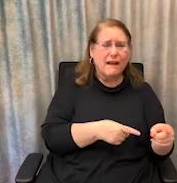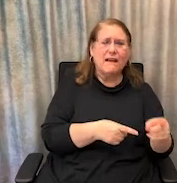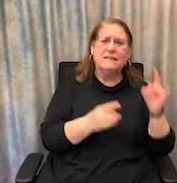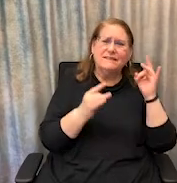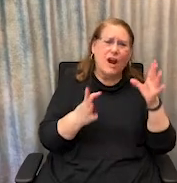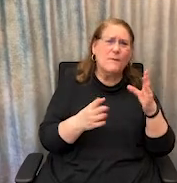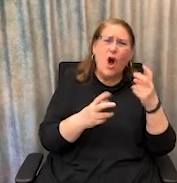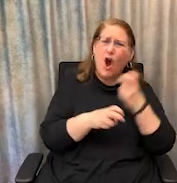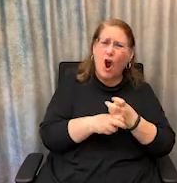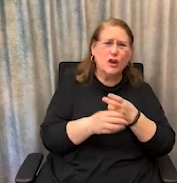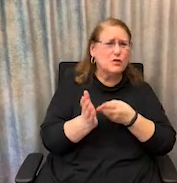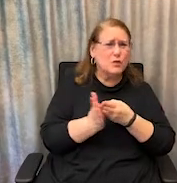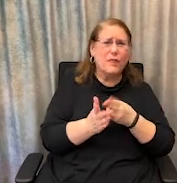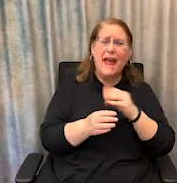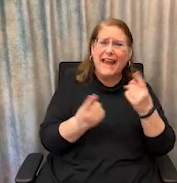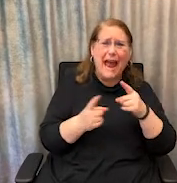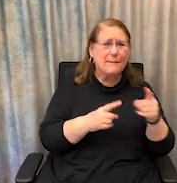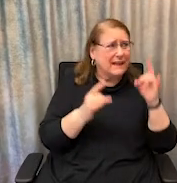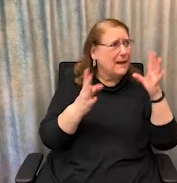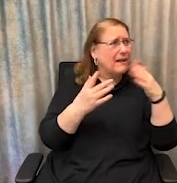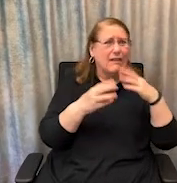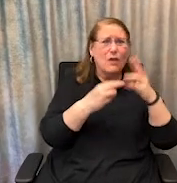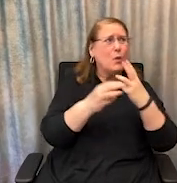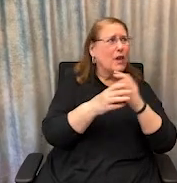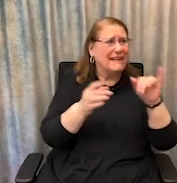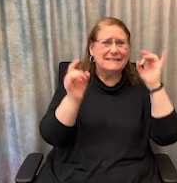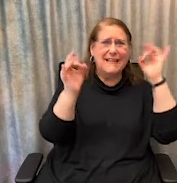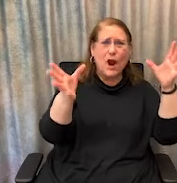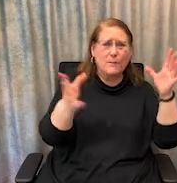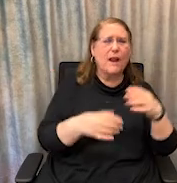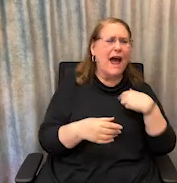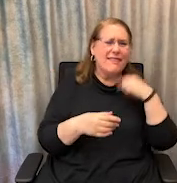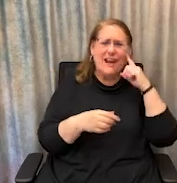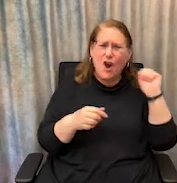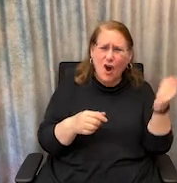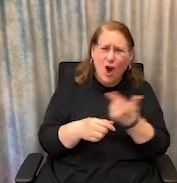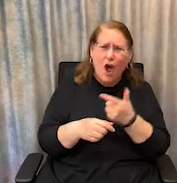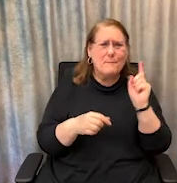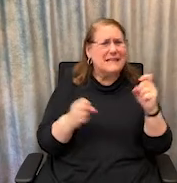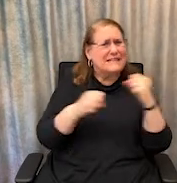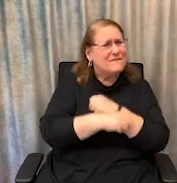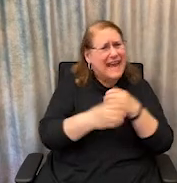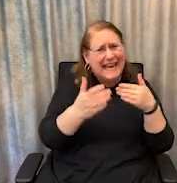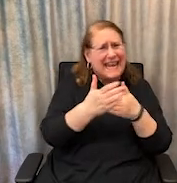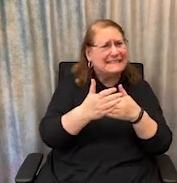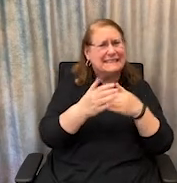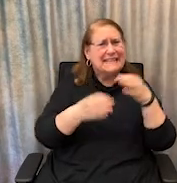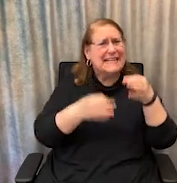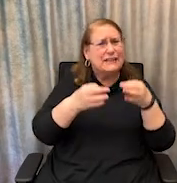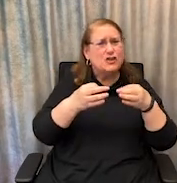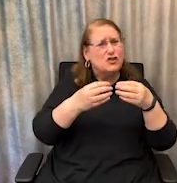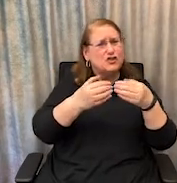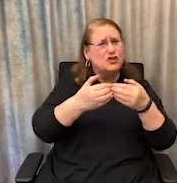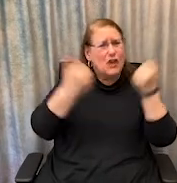it's just terrible what's happening in the world. And I think every single one of us must and should fight against injustice, especially we in